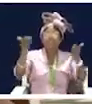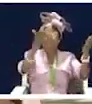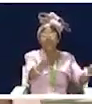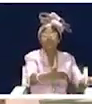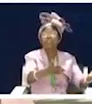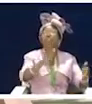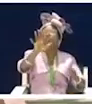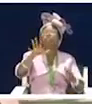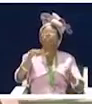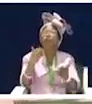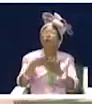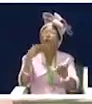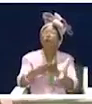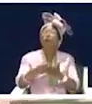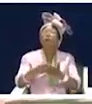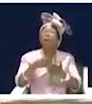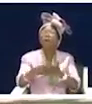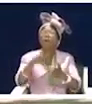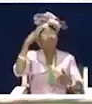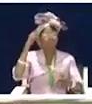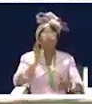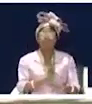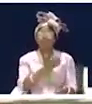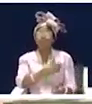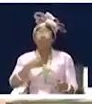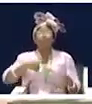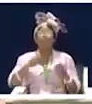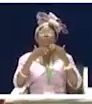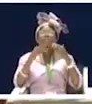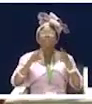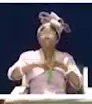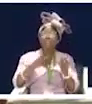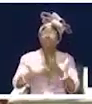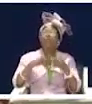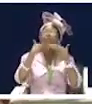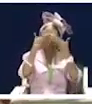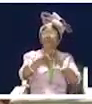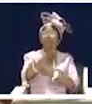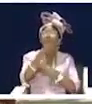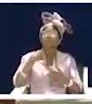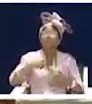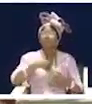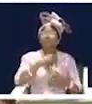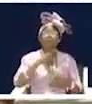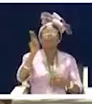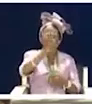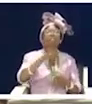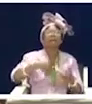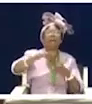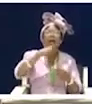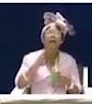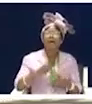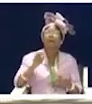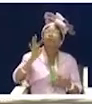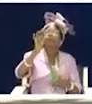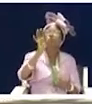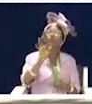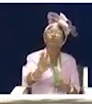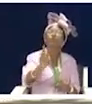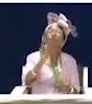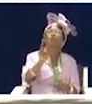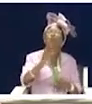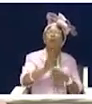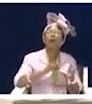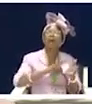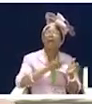day? And so we started thanking God. We trekked about 2 hours to where the people that brought the